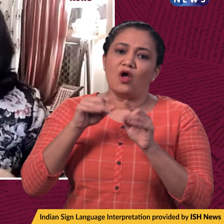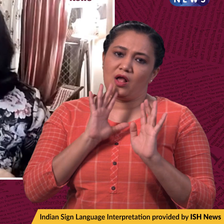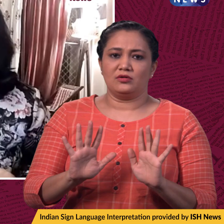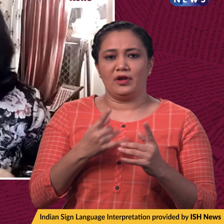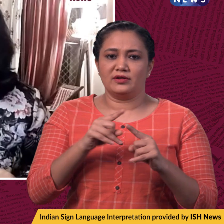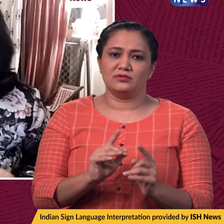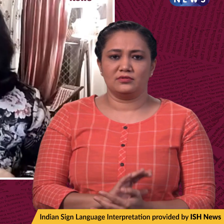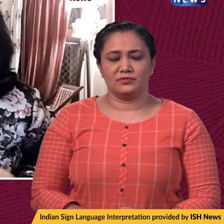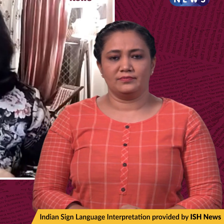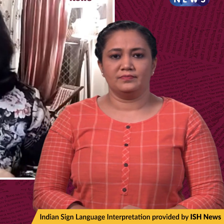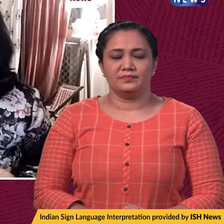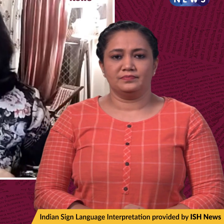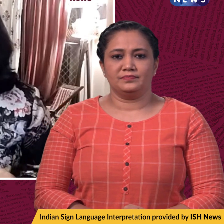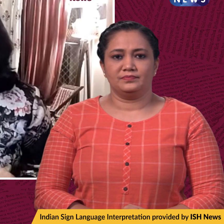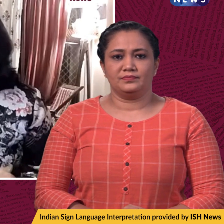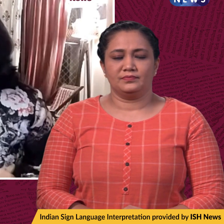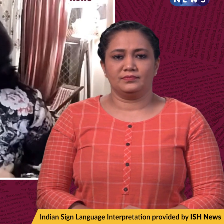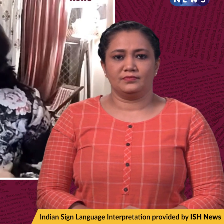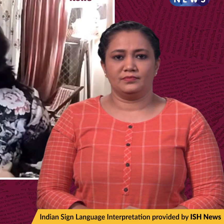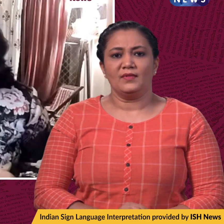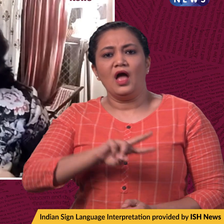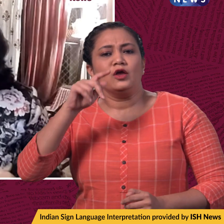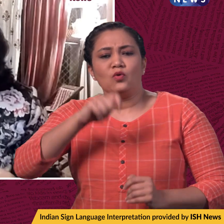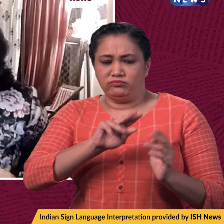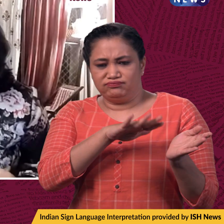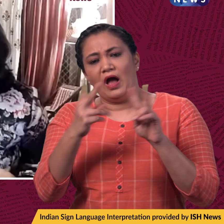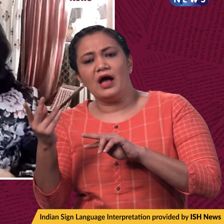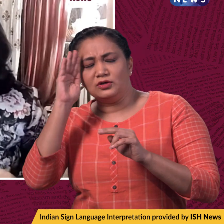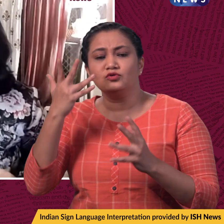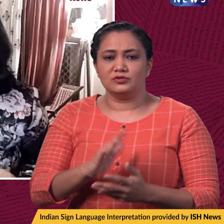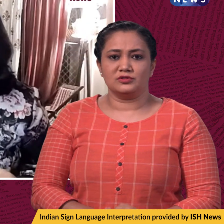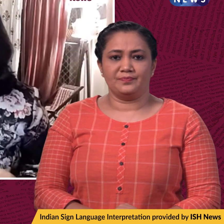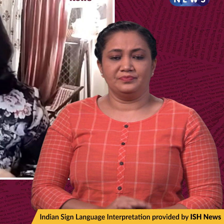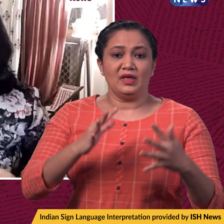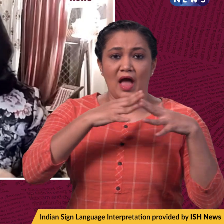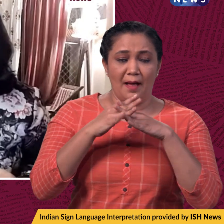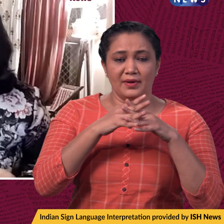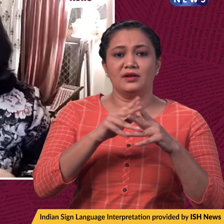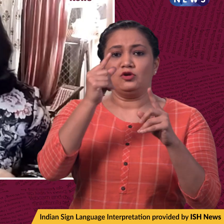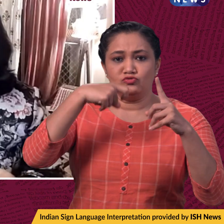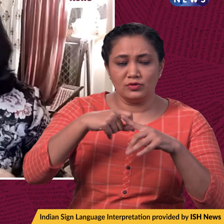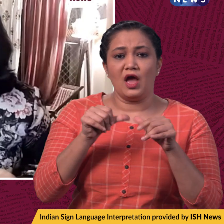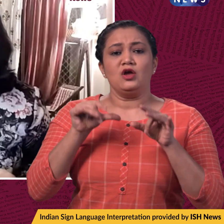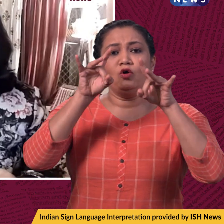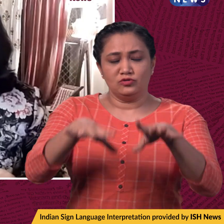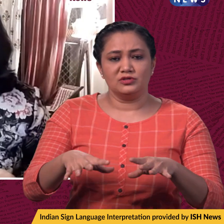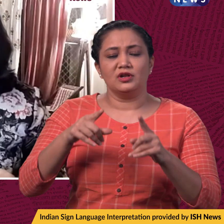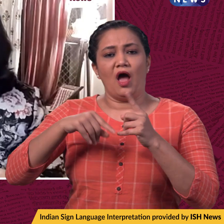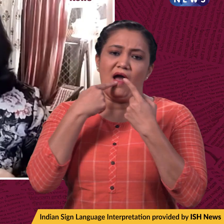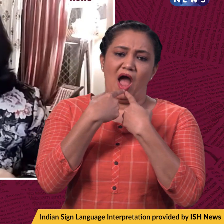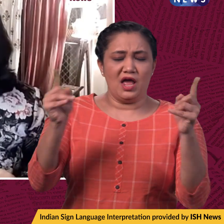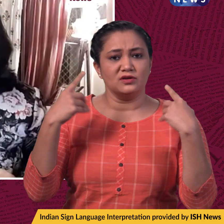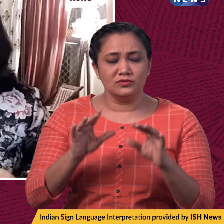unfortunate," end quote. Moving away from the Ukraine story now, the United States, United Kingdom and Australia